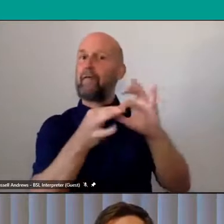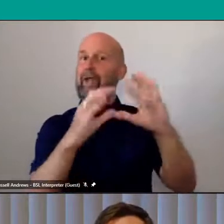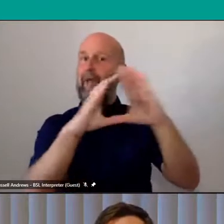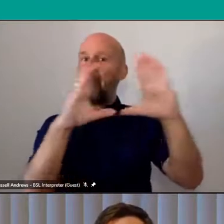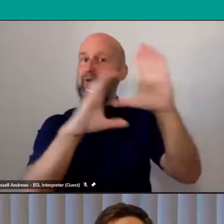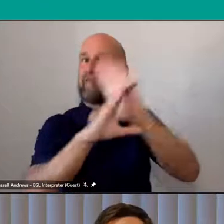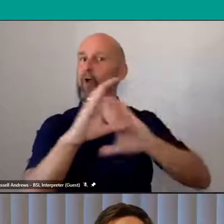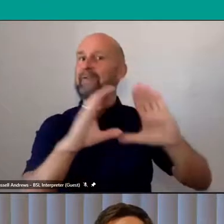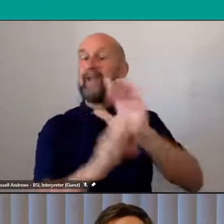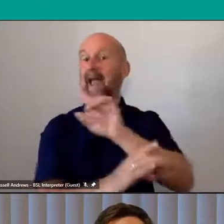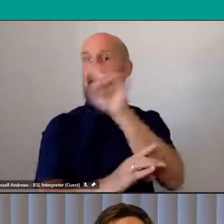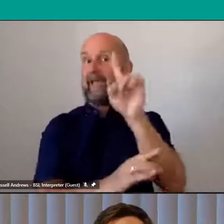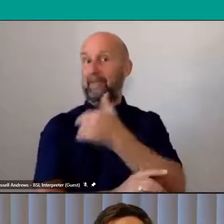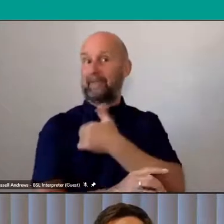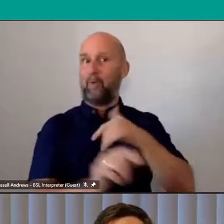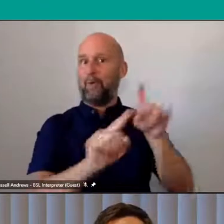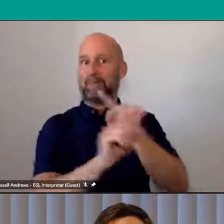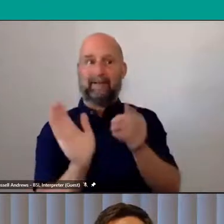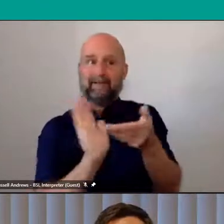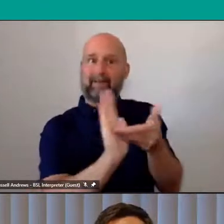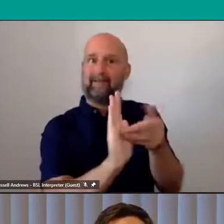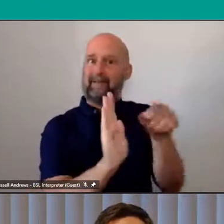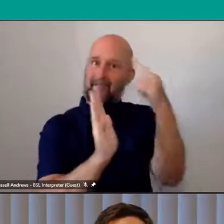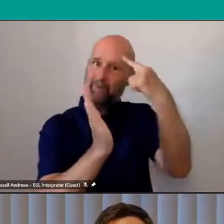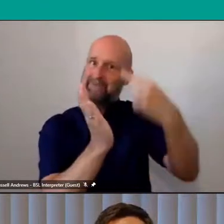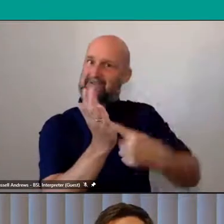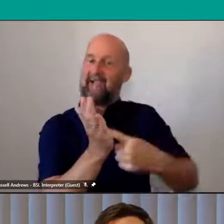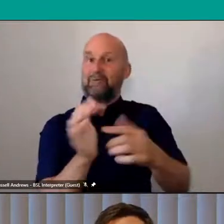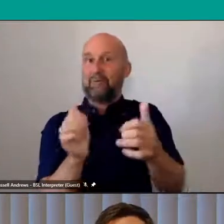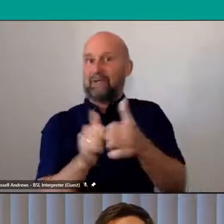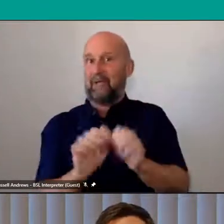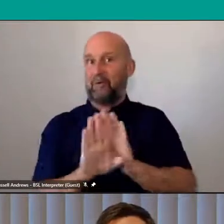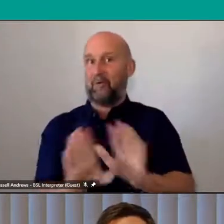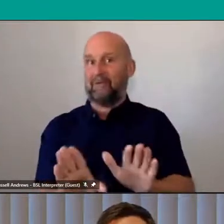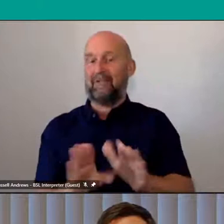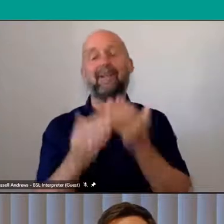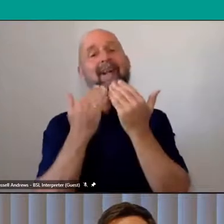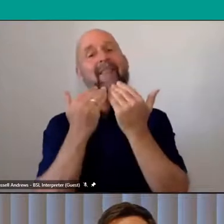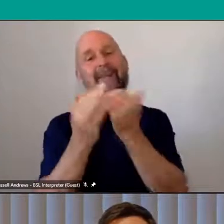a little later this morning. Thank you very, very much.